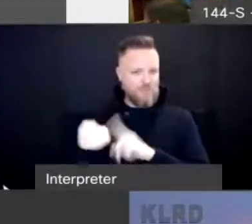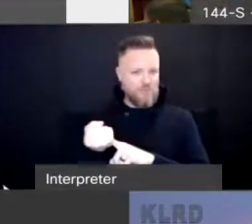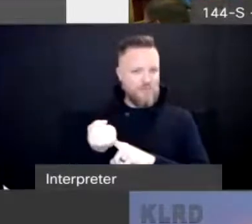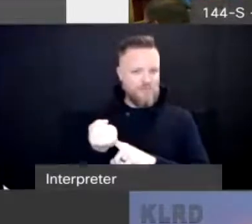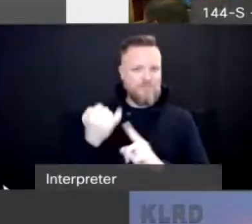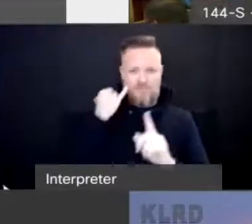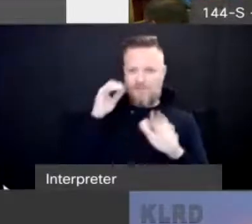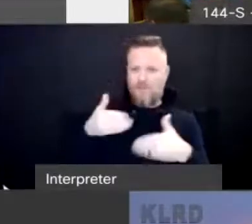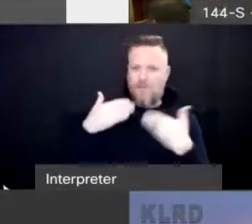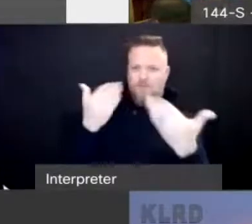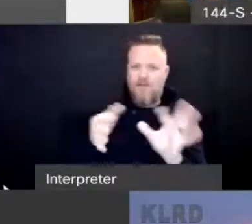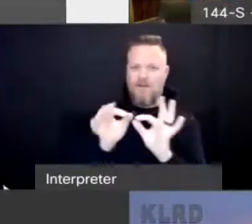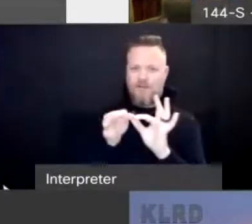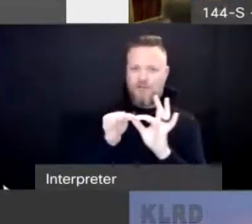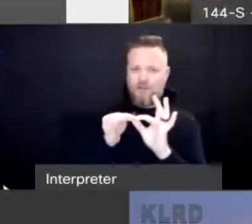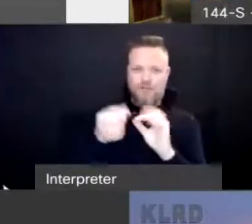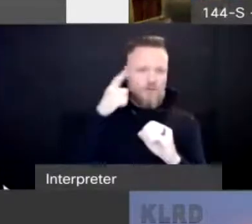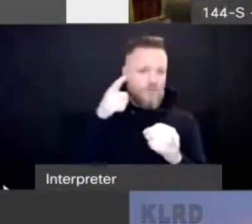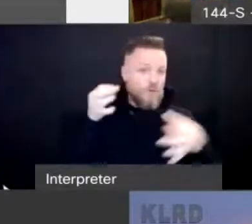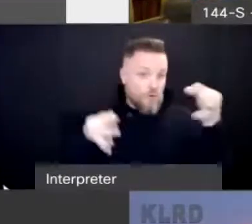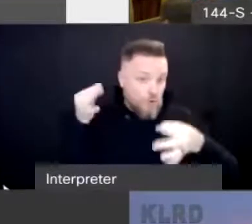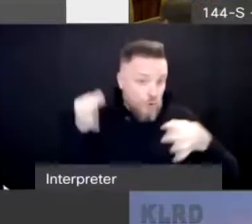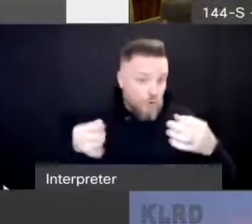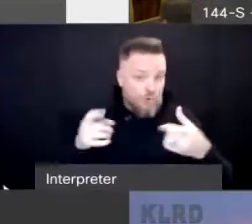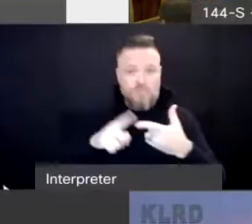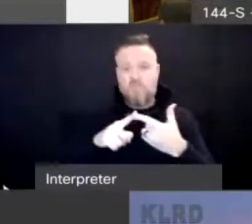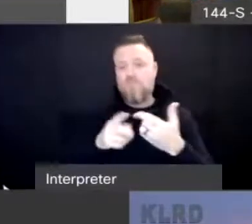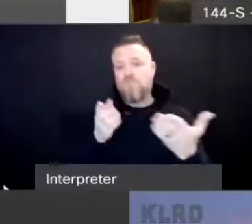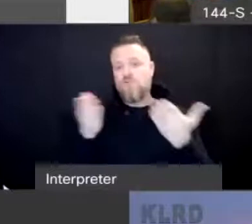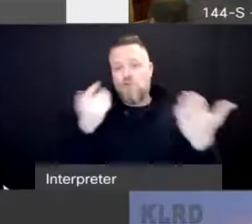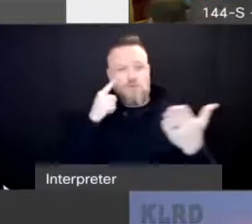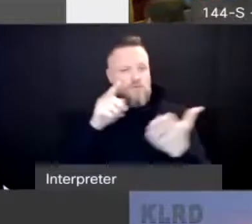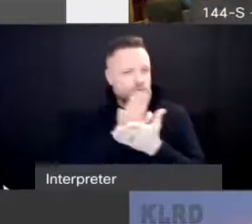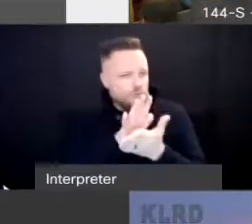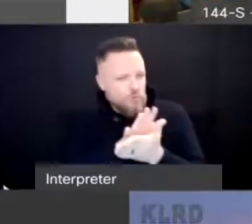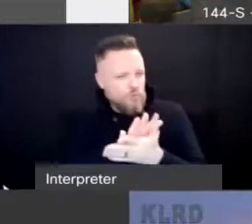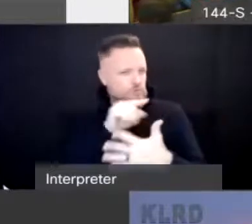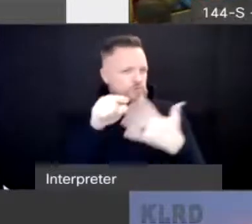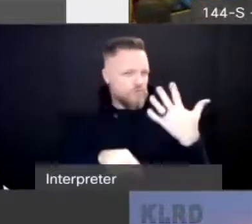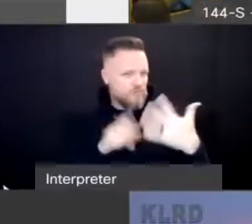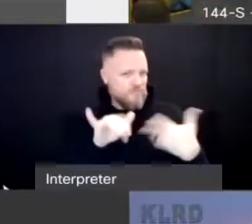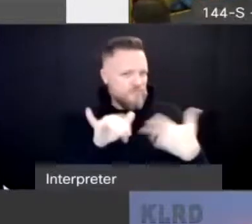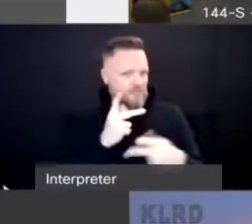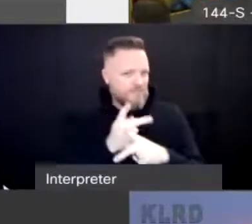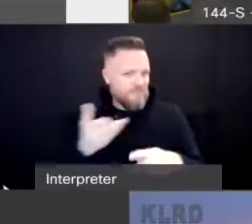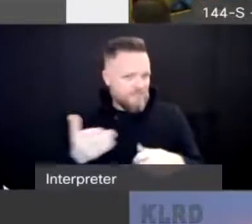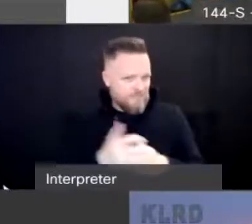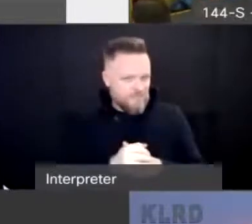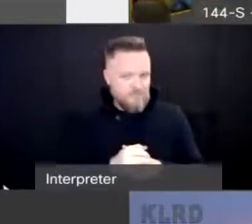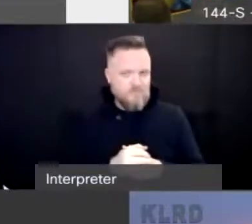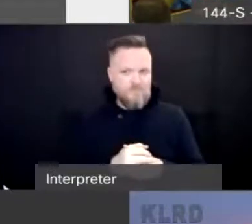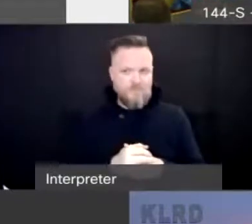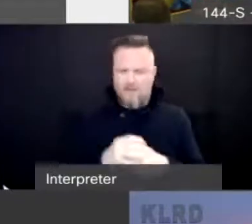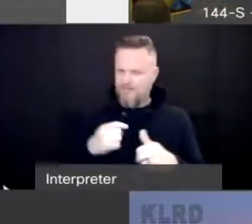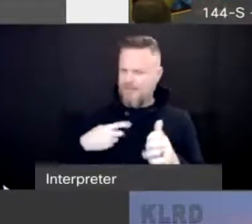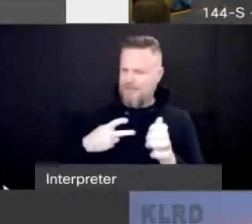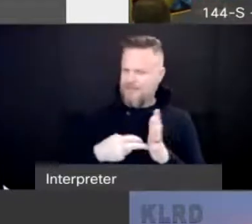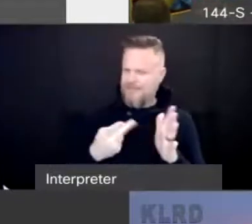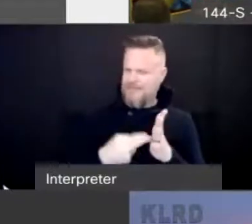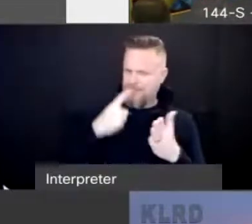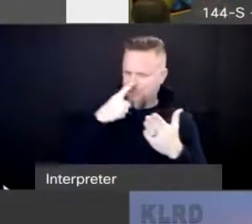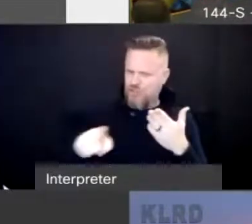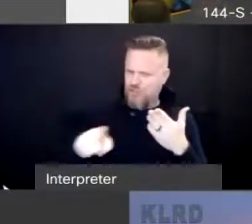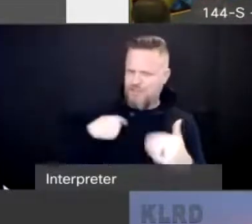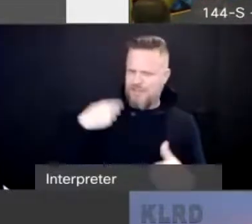that service for the courts, service for schools, things like that. First, I need to double check because I thought I saw